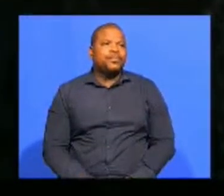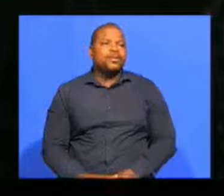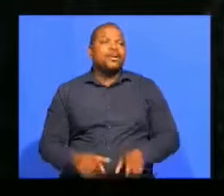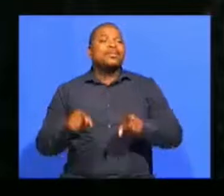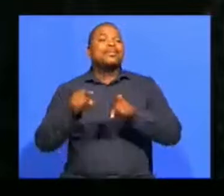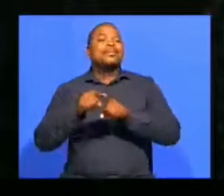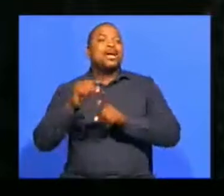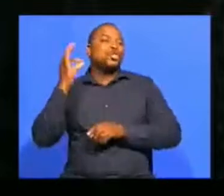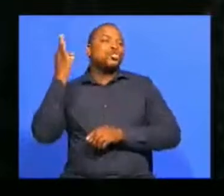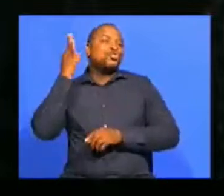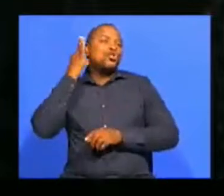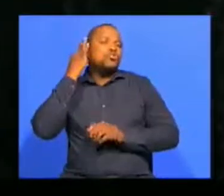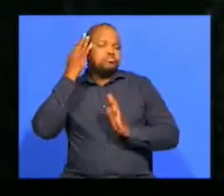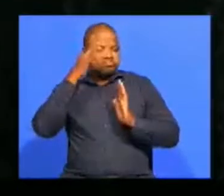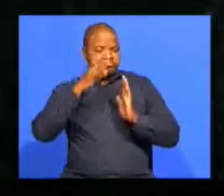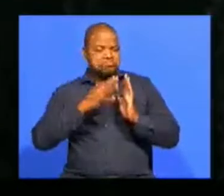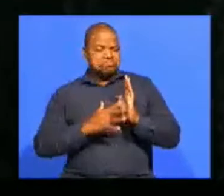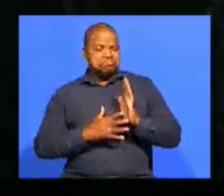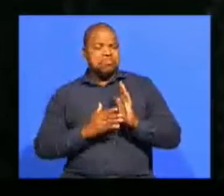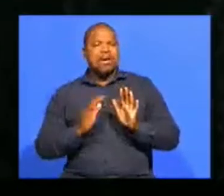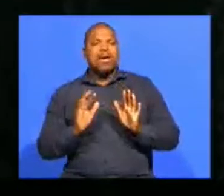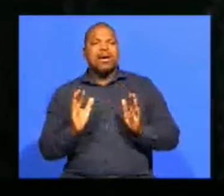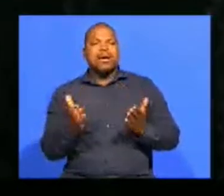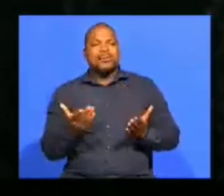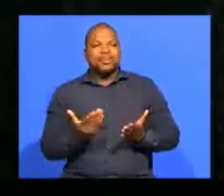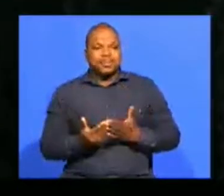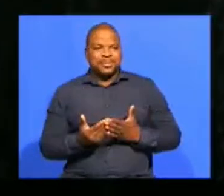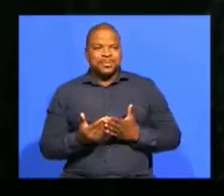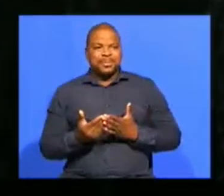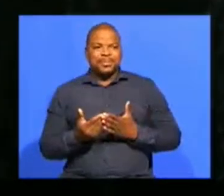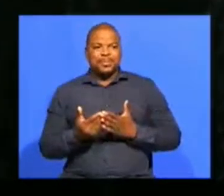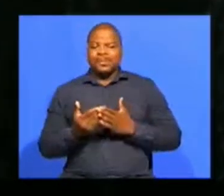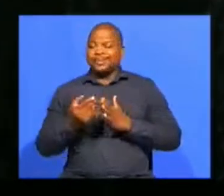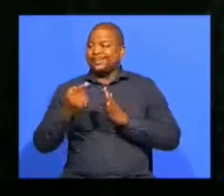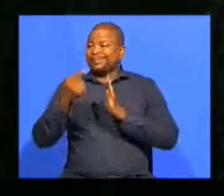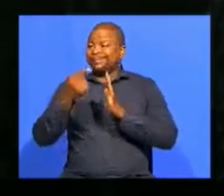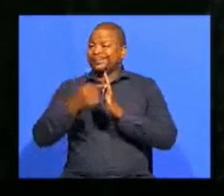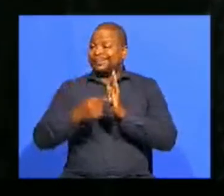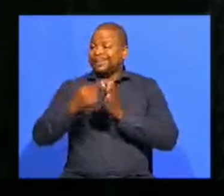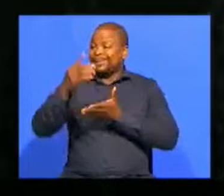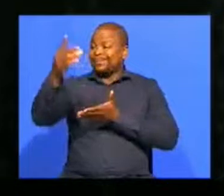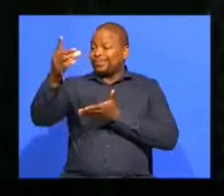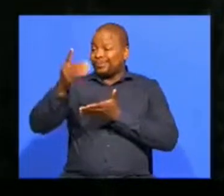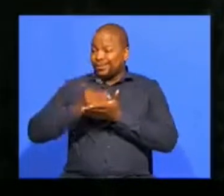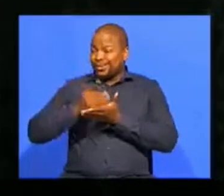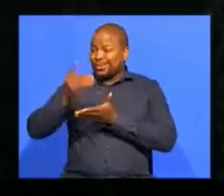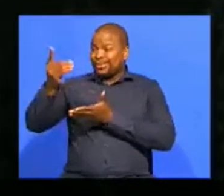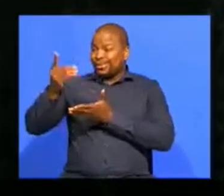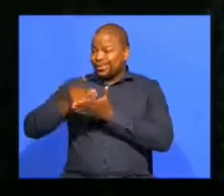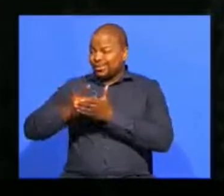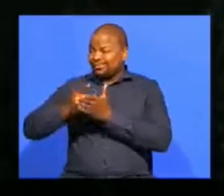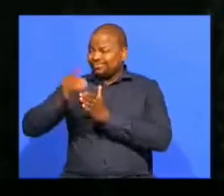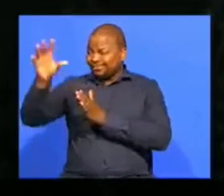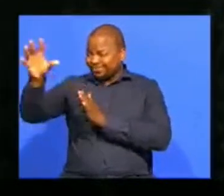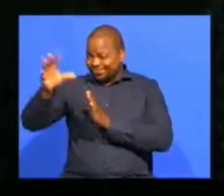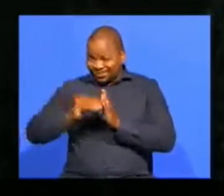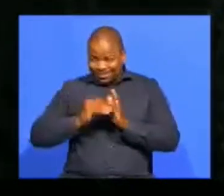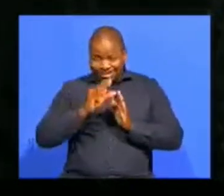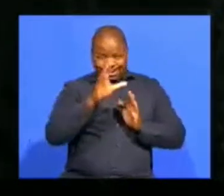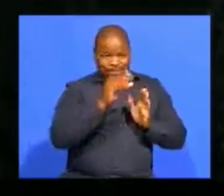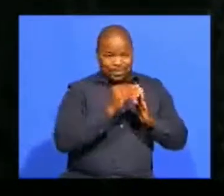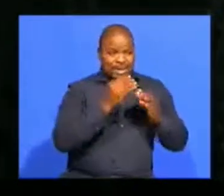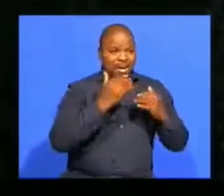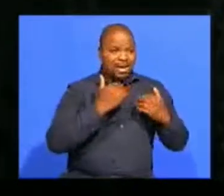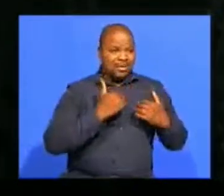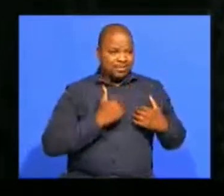Even the storylines, the narrative, the descriptions, the documentation, the capturing the moment that you